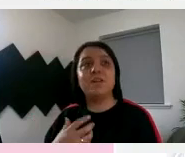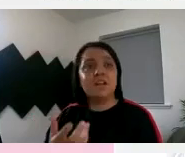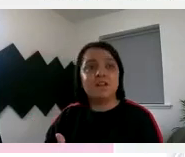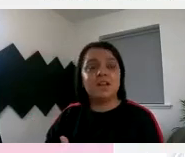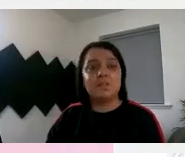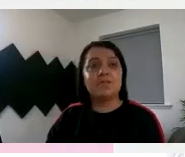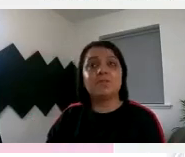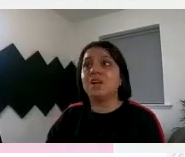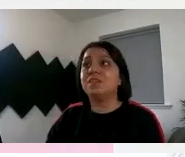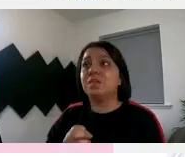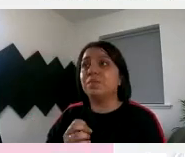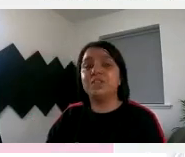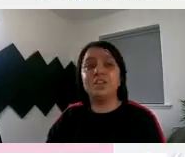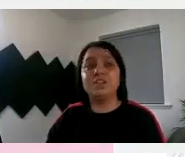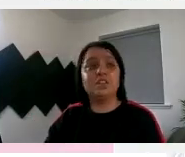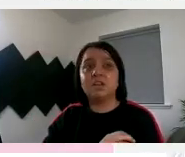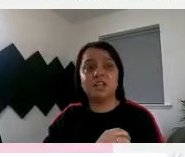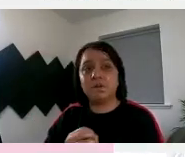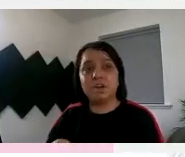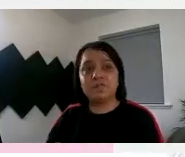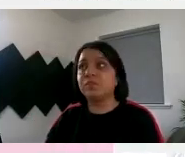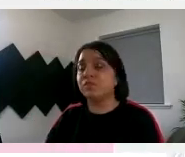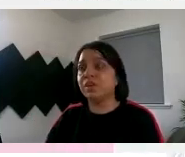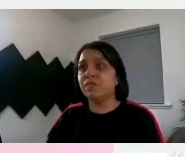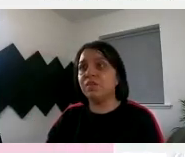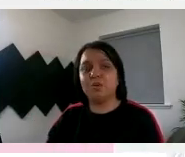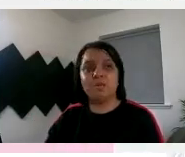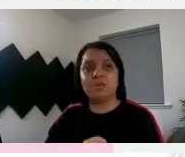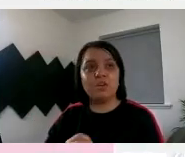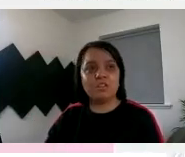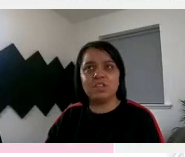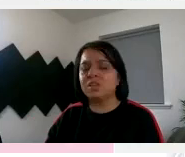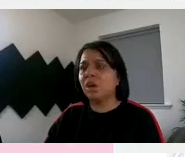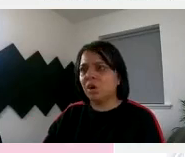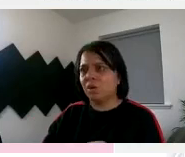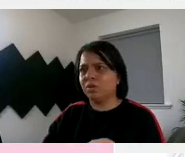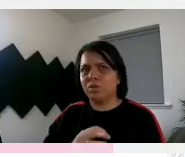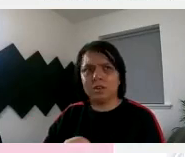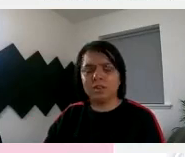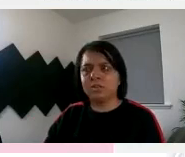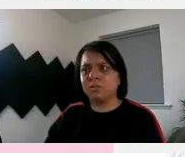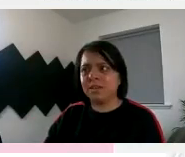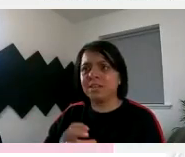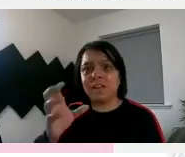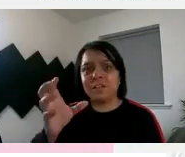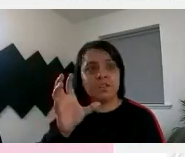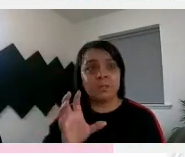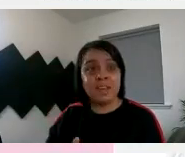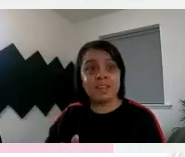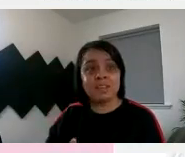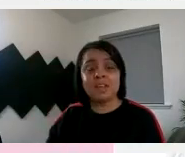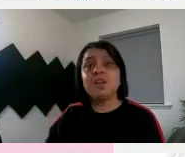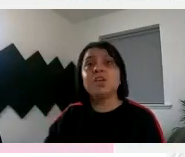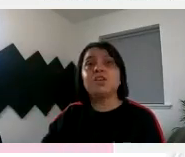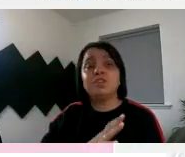the medical side British, that's perfect, because if you are becoming nurses or doctors or dentists and you have to do them